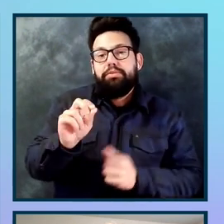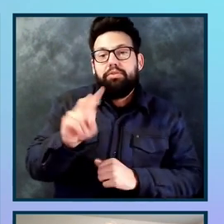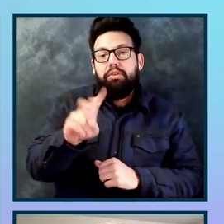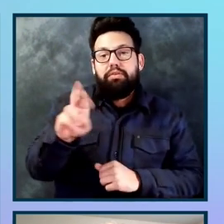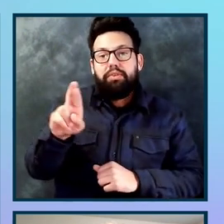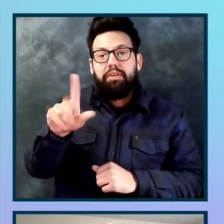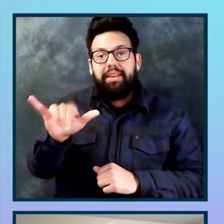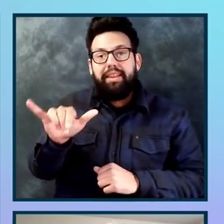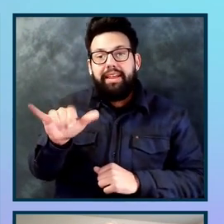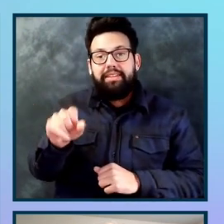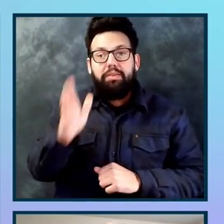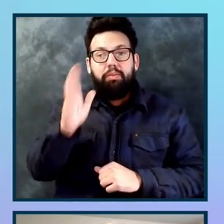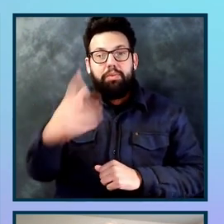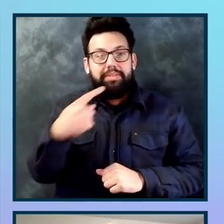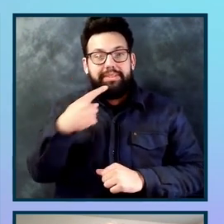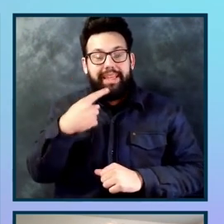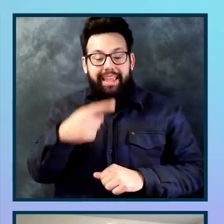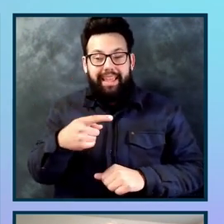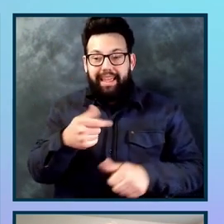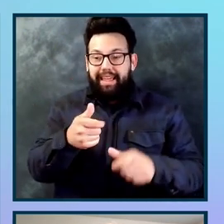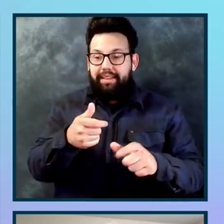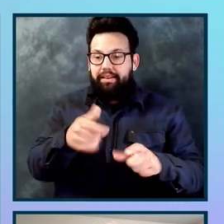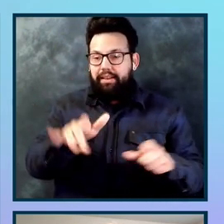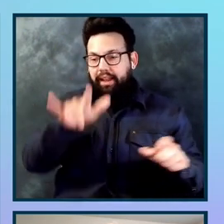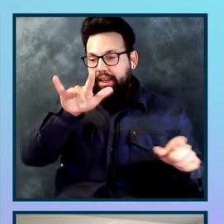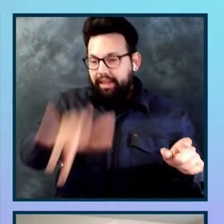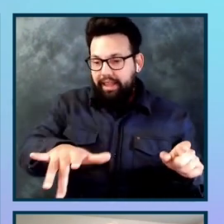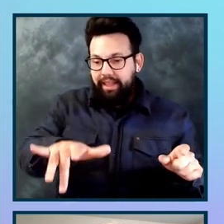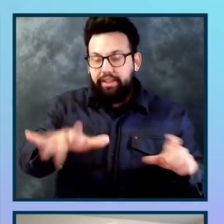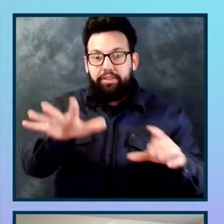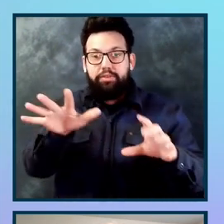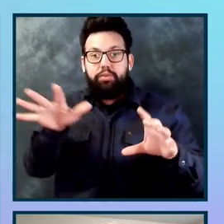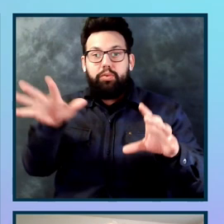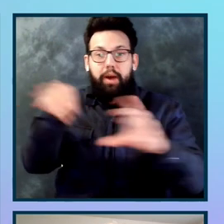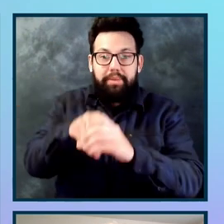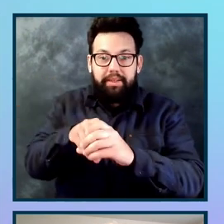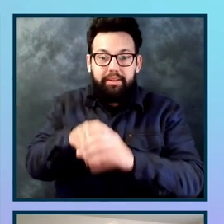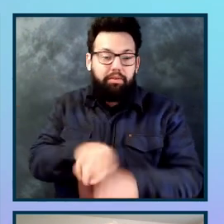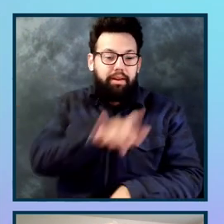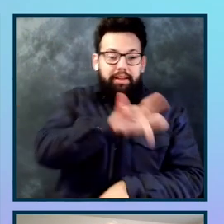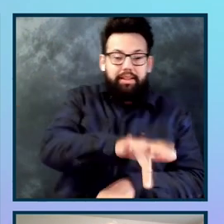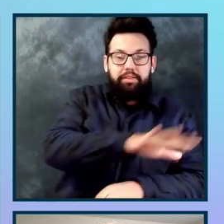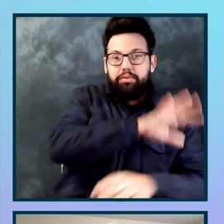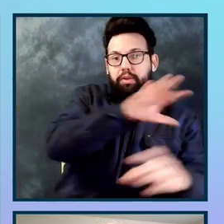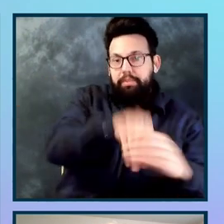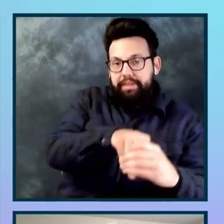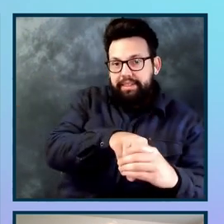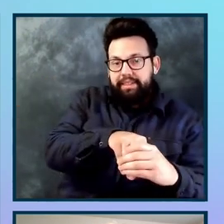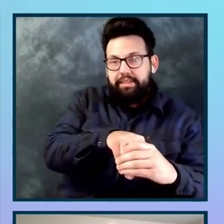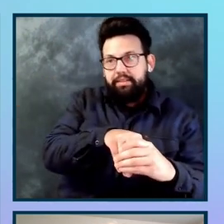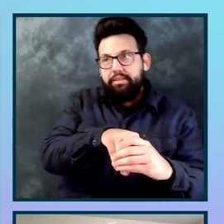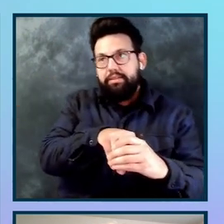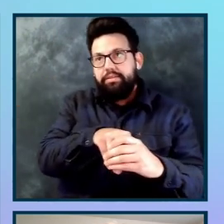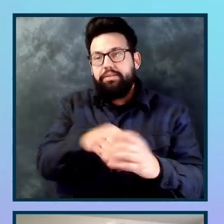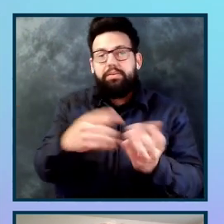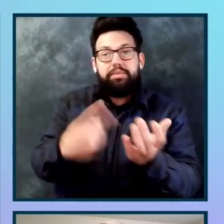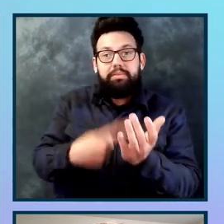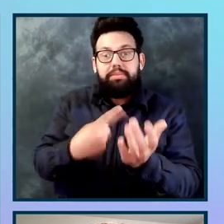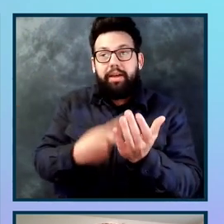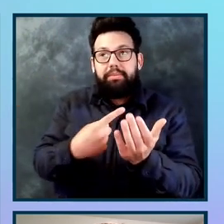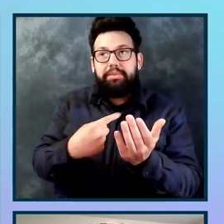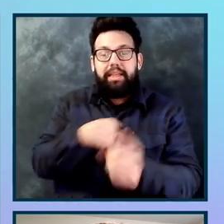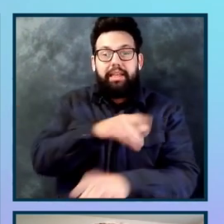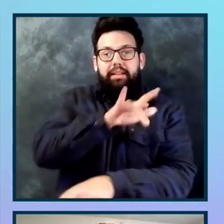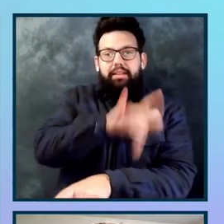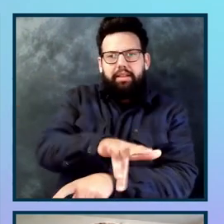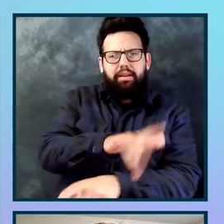in or this one to opt out. If I hit the opt out one, I've opted out of using that overlay.